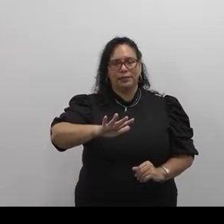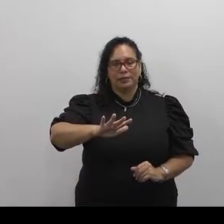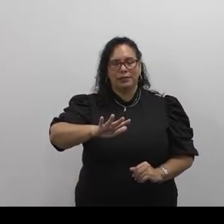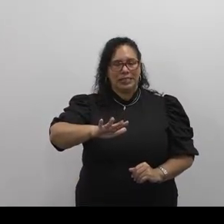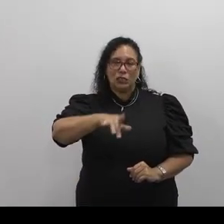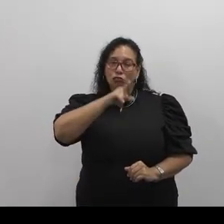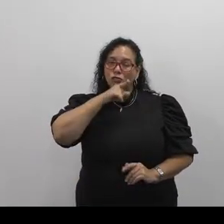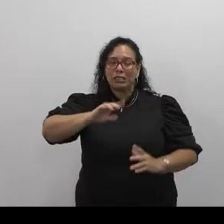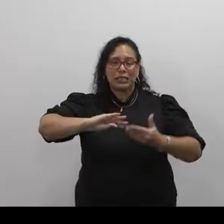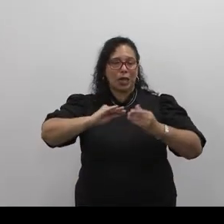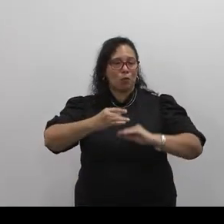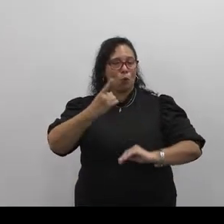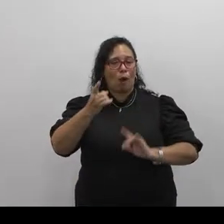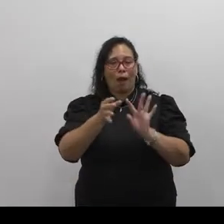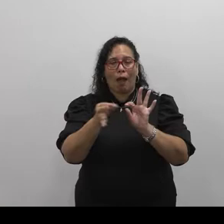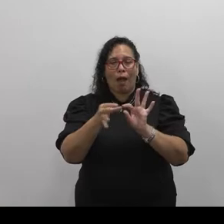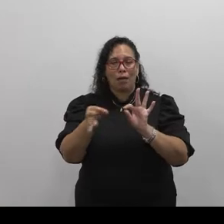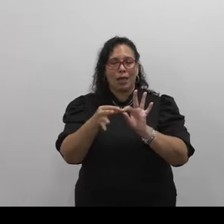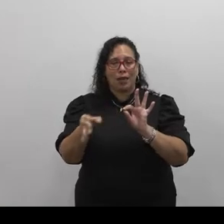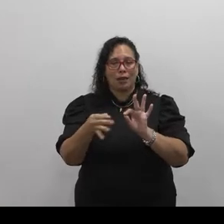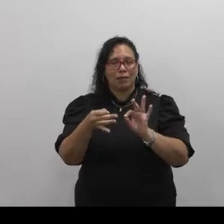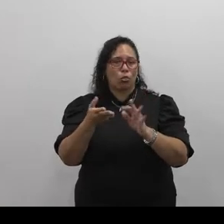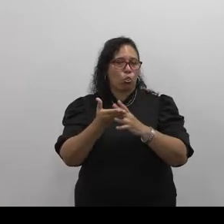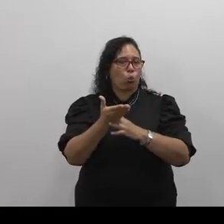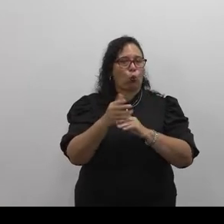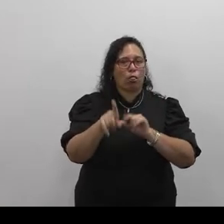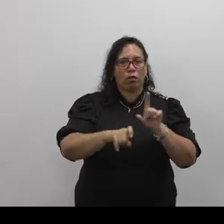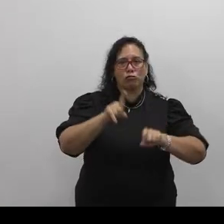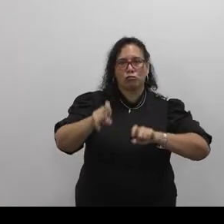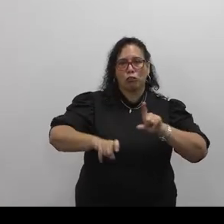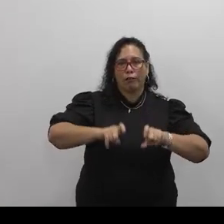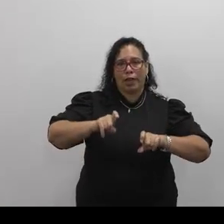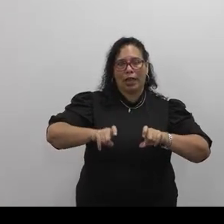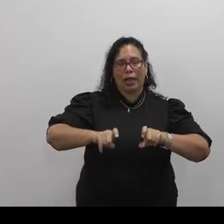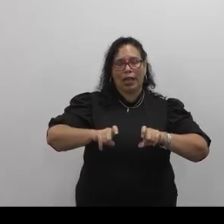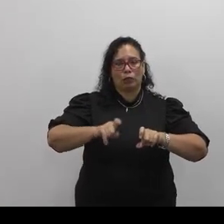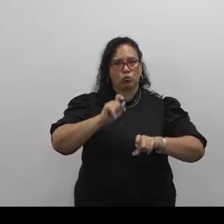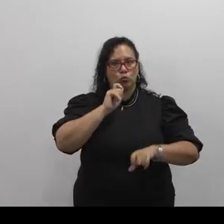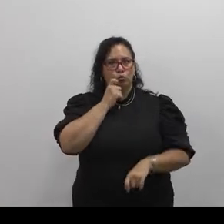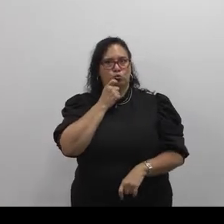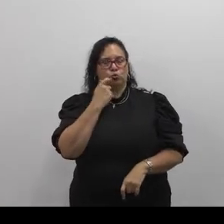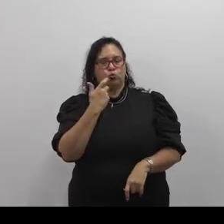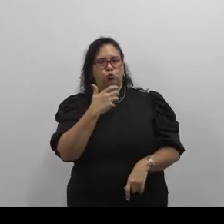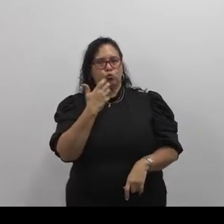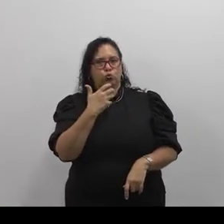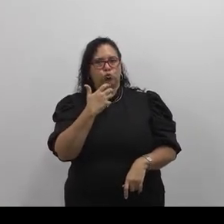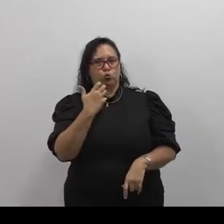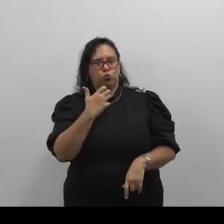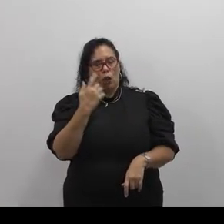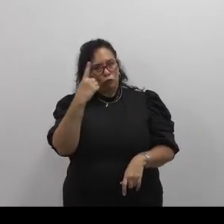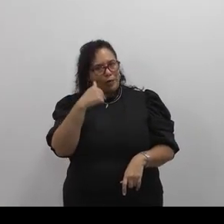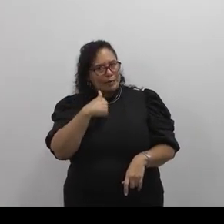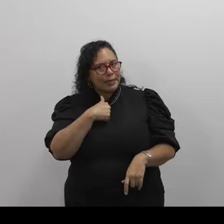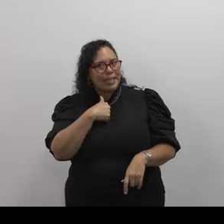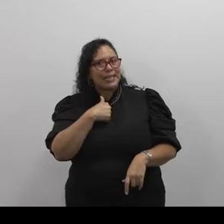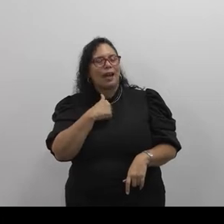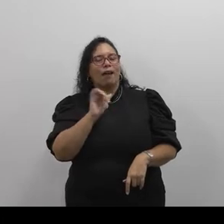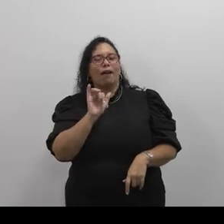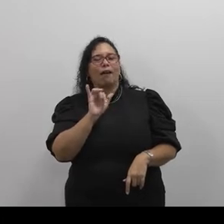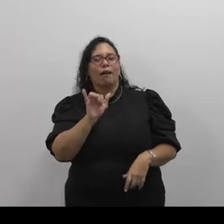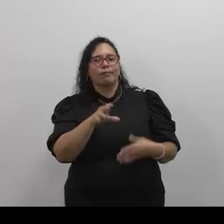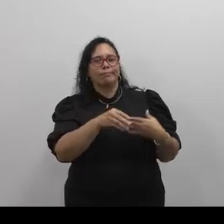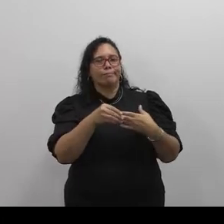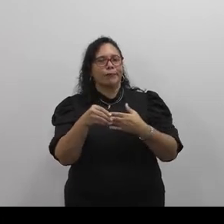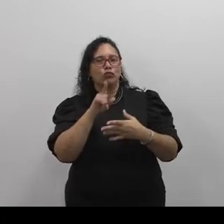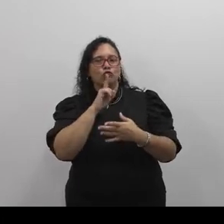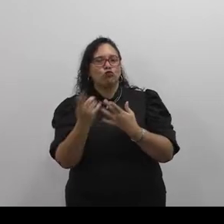really the number one comment we heard via the survey findings in particular, which was very neat for us. But for me, it just kind of led us down this path of true